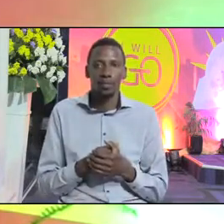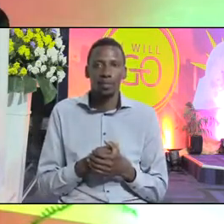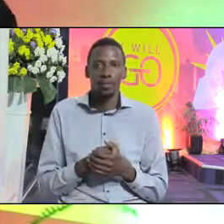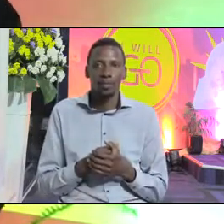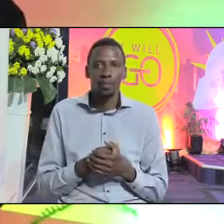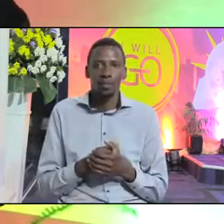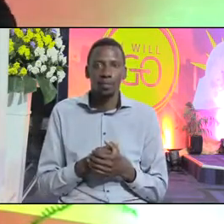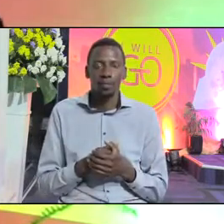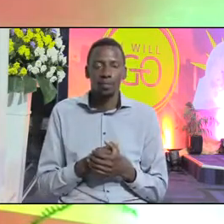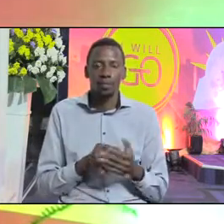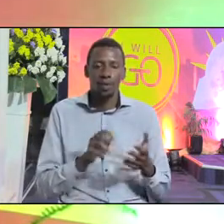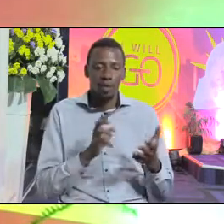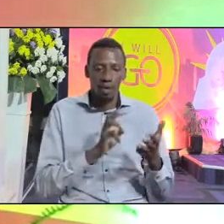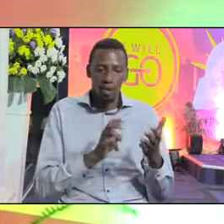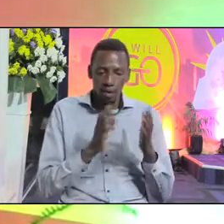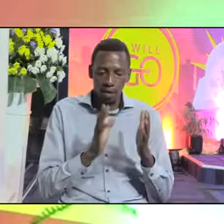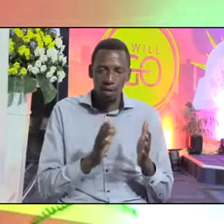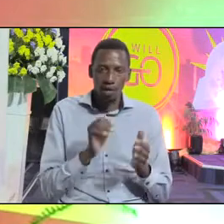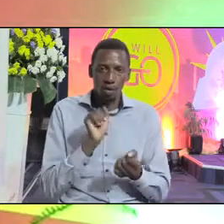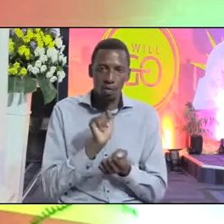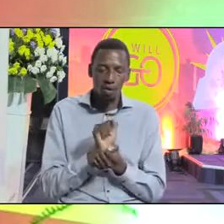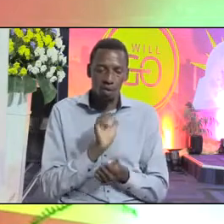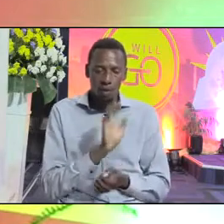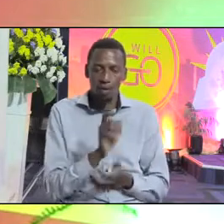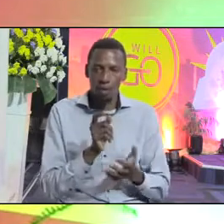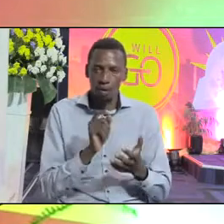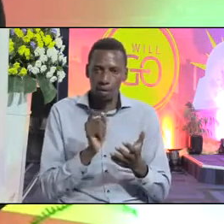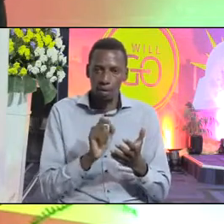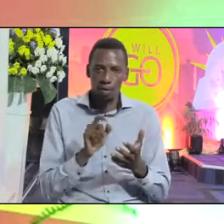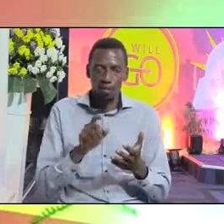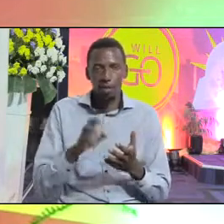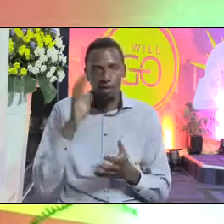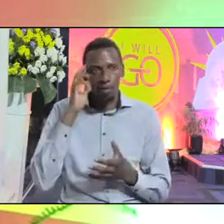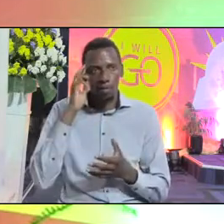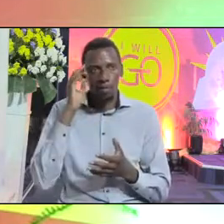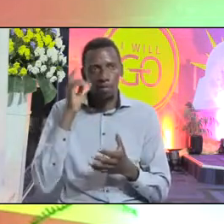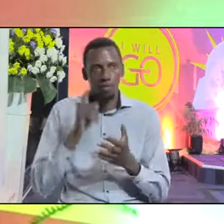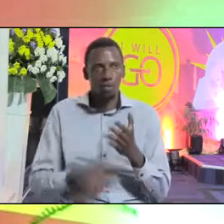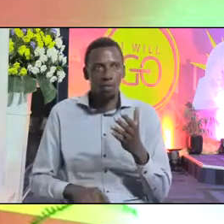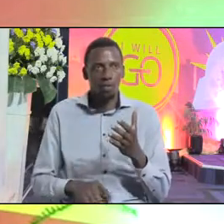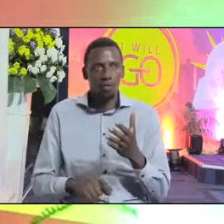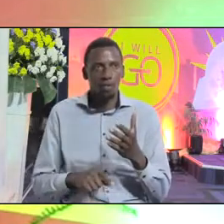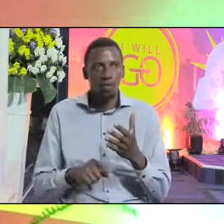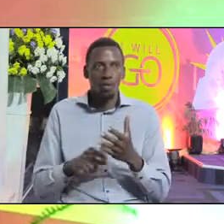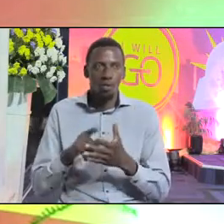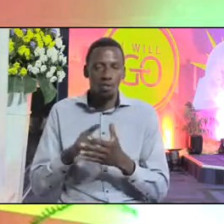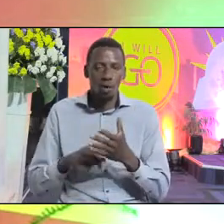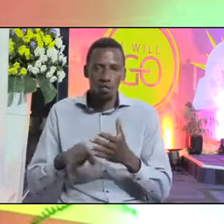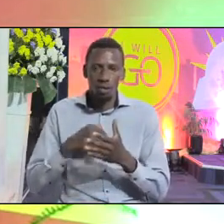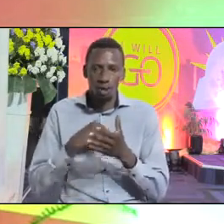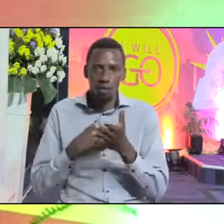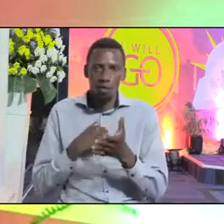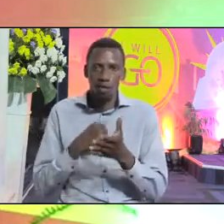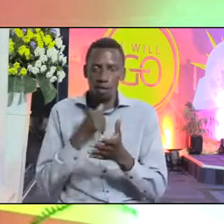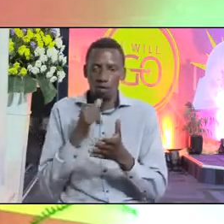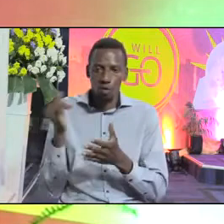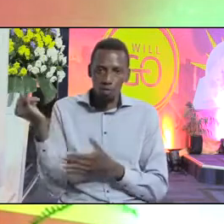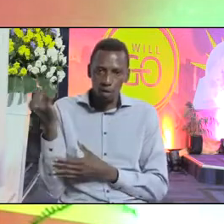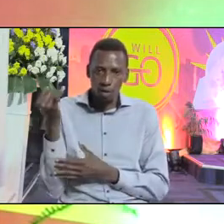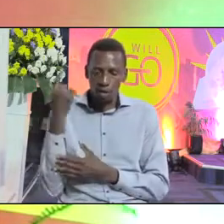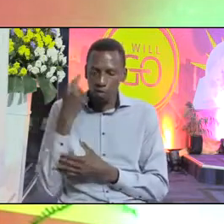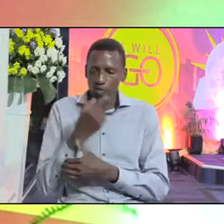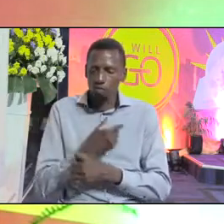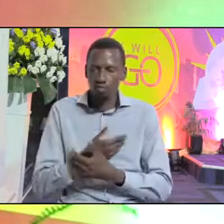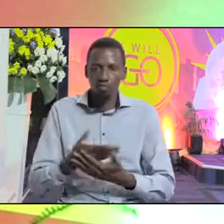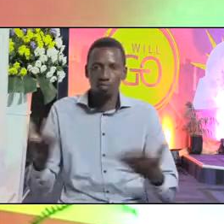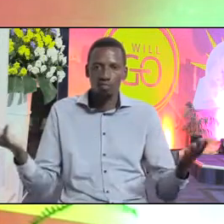The reader of Paul's writing ought to be reminded that what we have here was not intended or designed for common